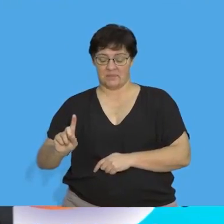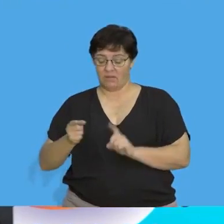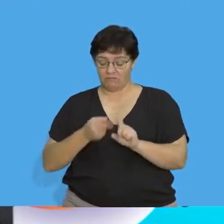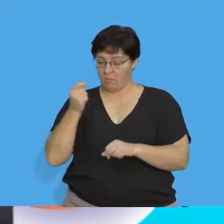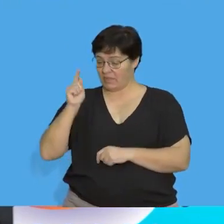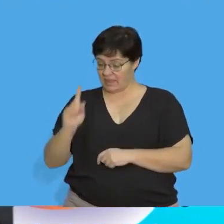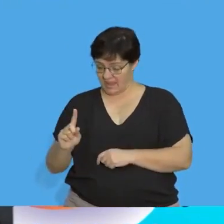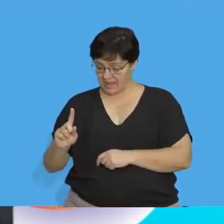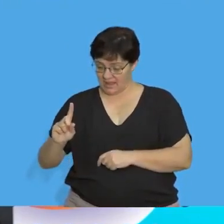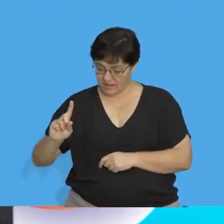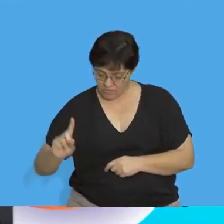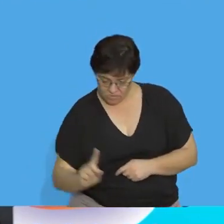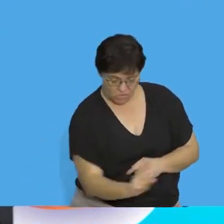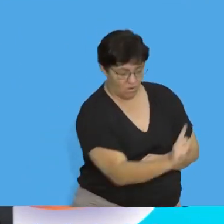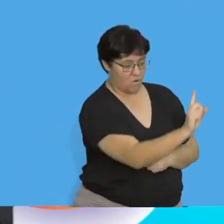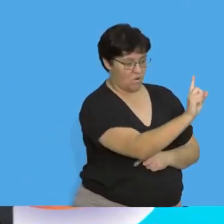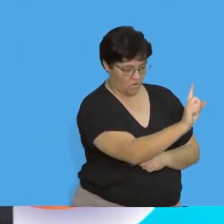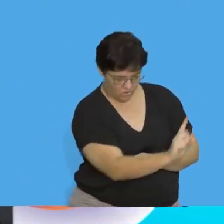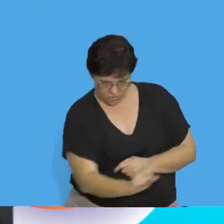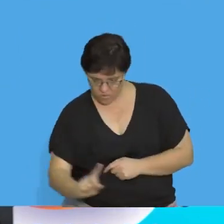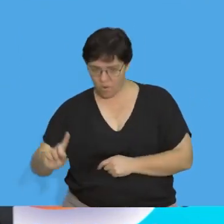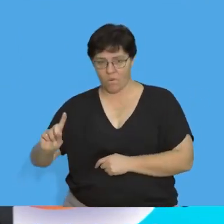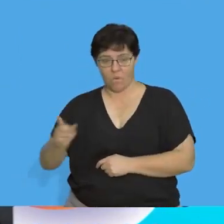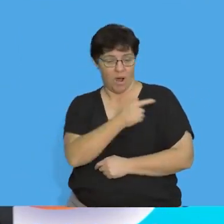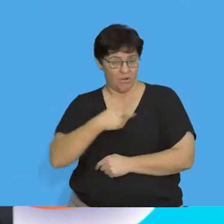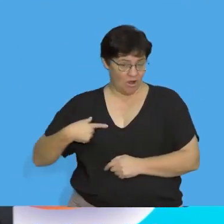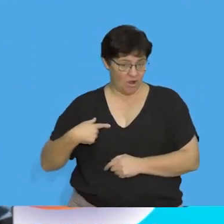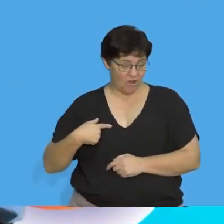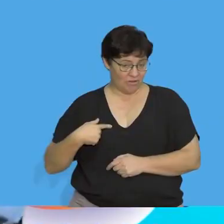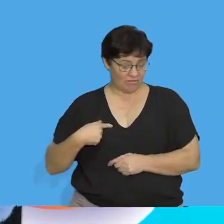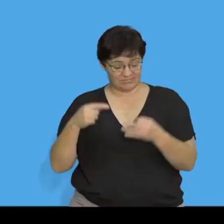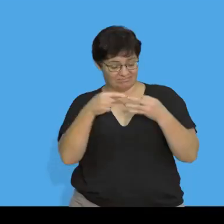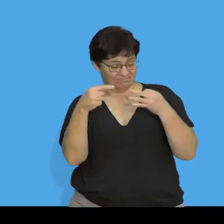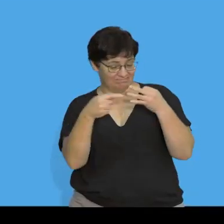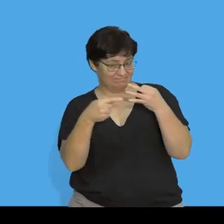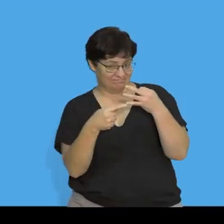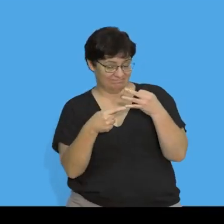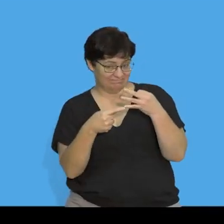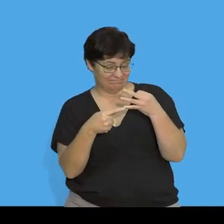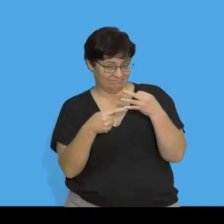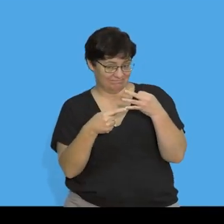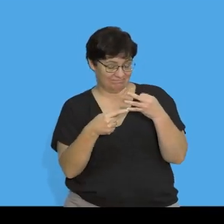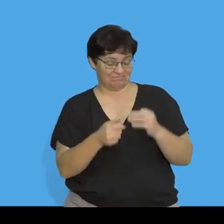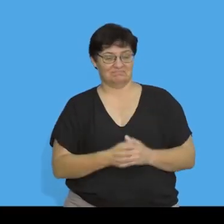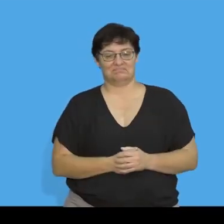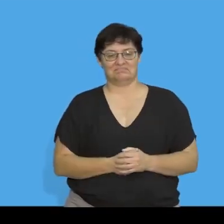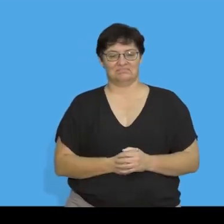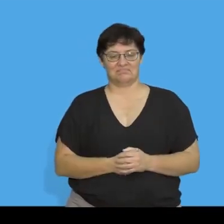that pendulum bob to swing backwards and forwards. So let's get straight into it.